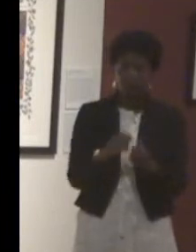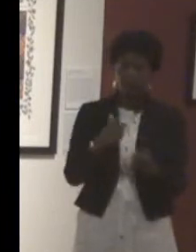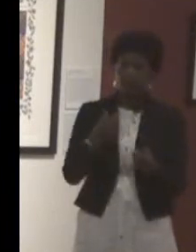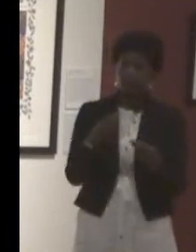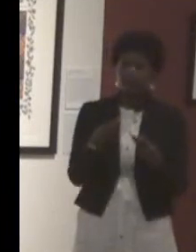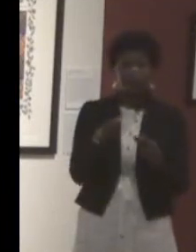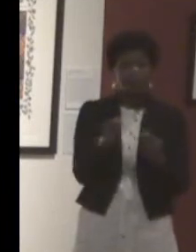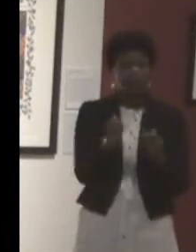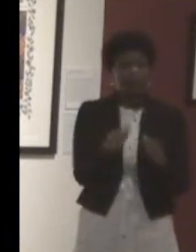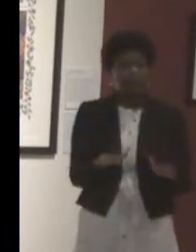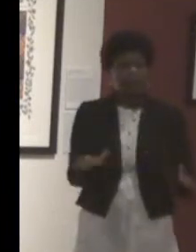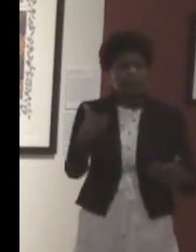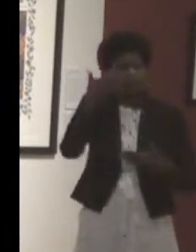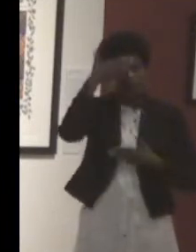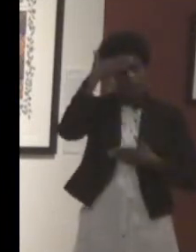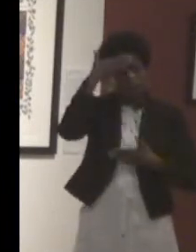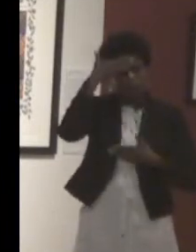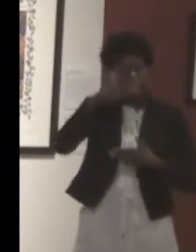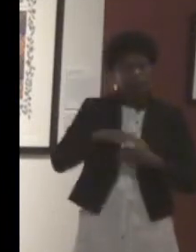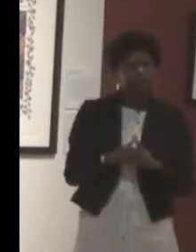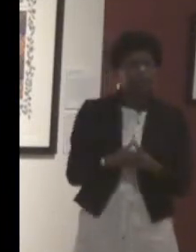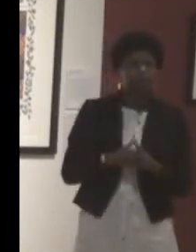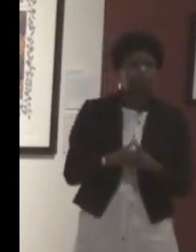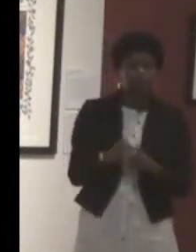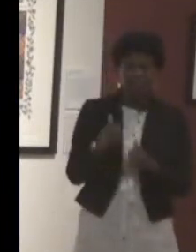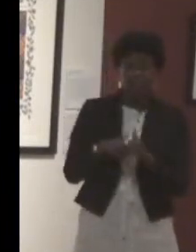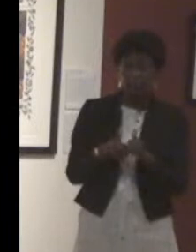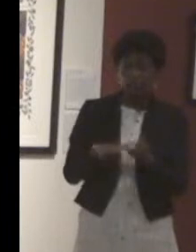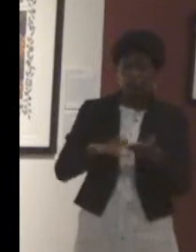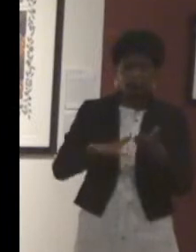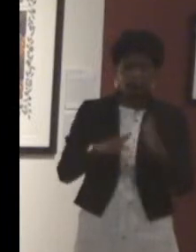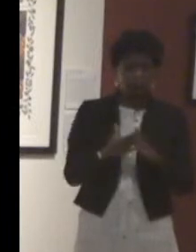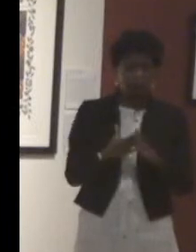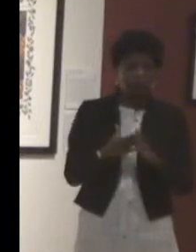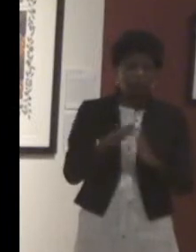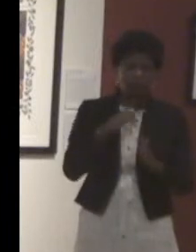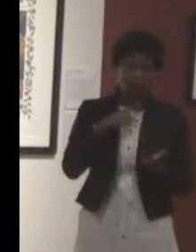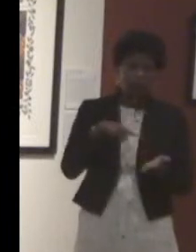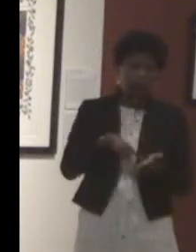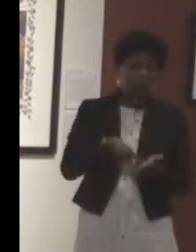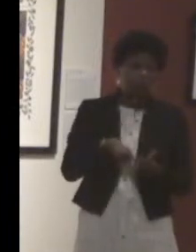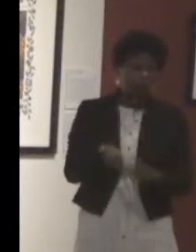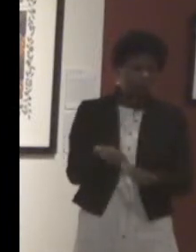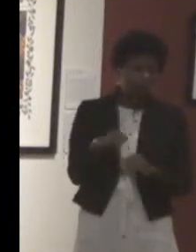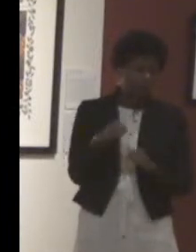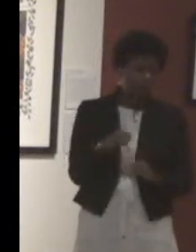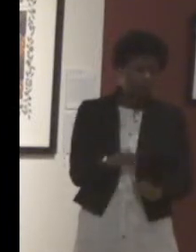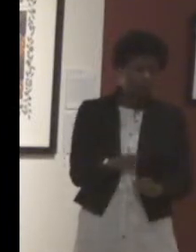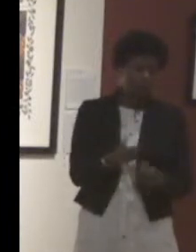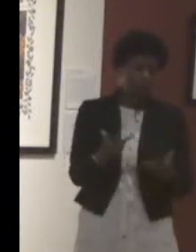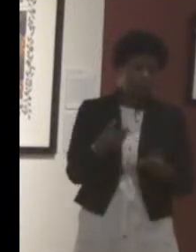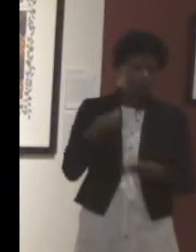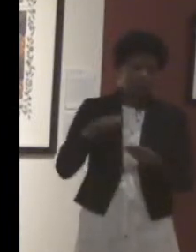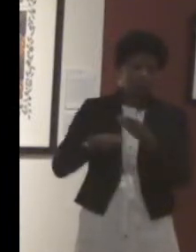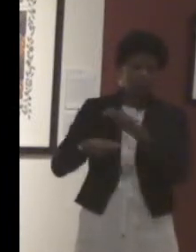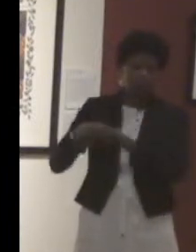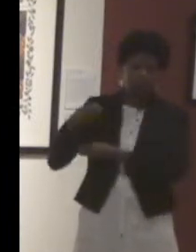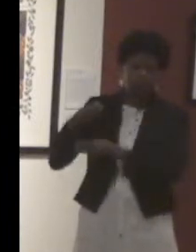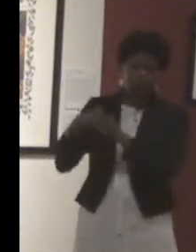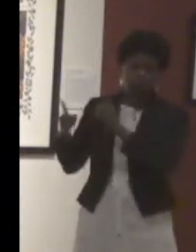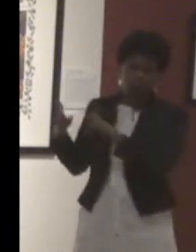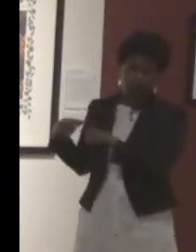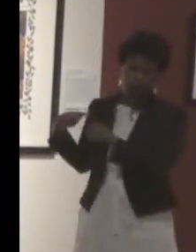acknowledgement. Every community owes its existence and strength to the generations before them around the